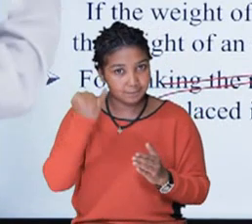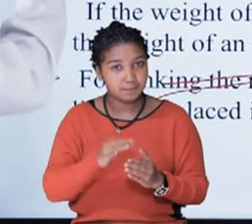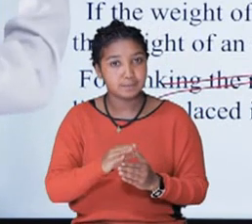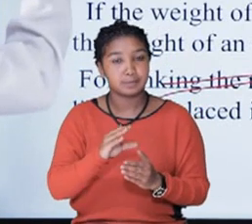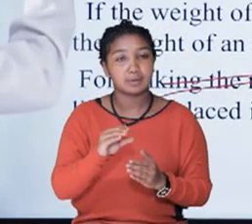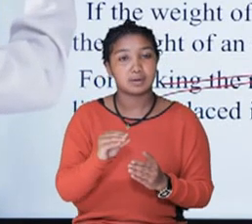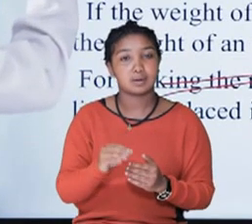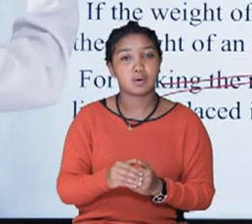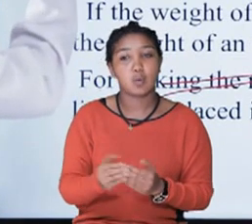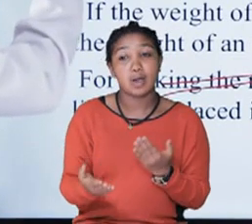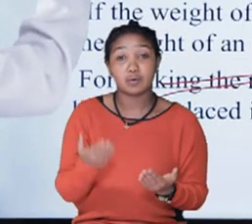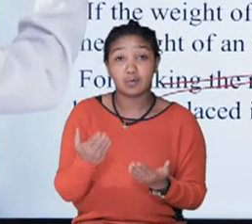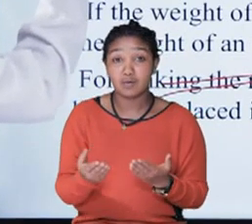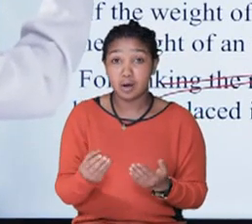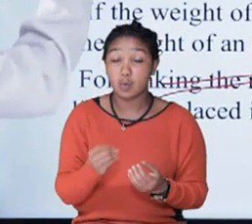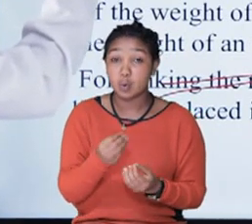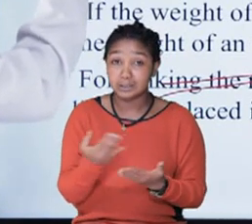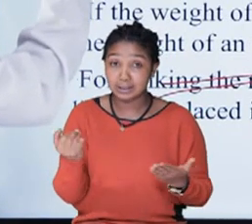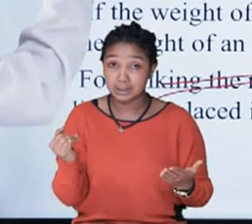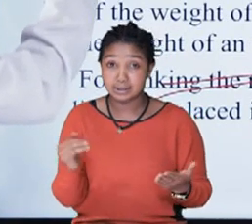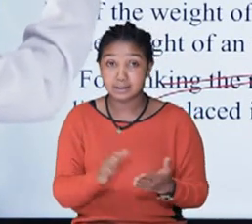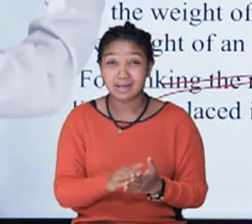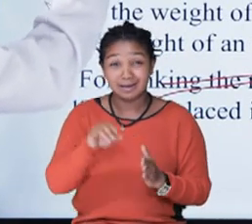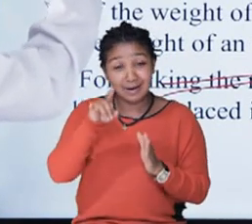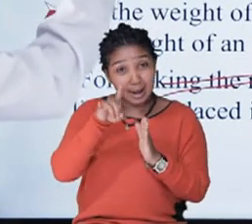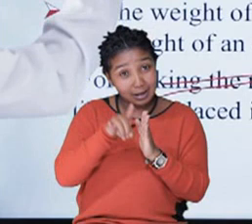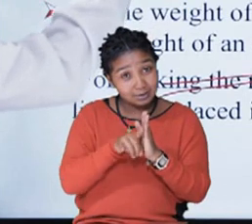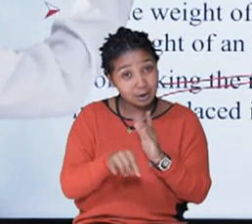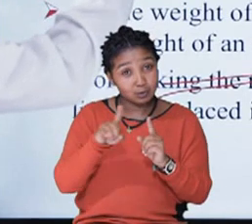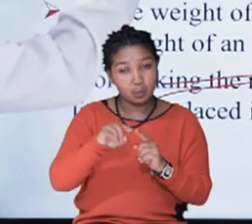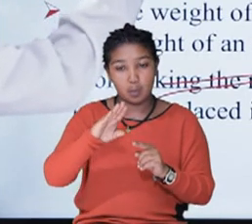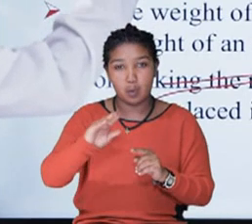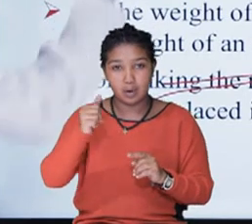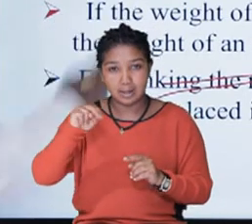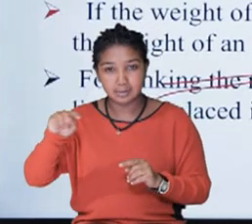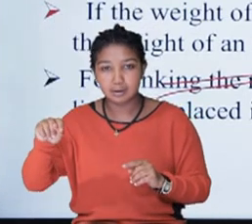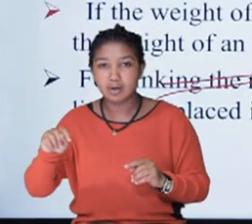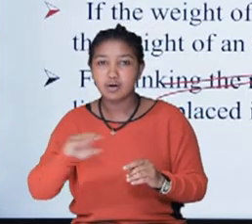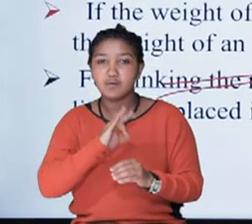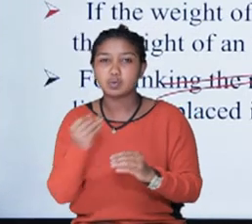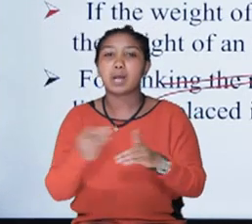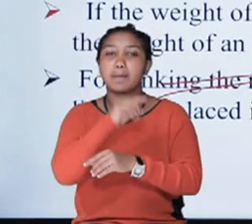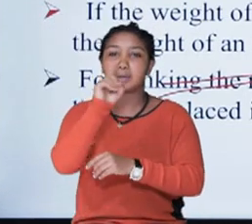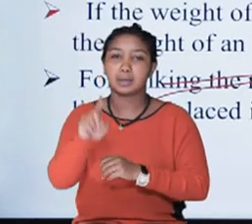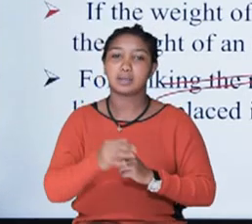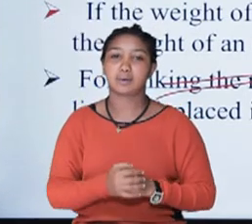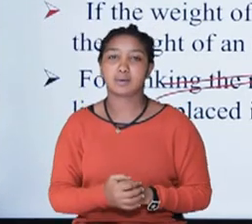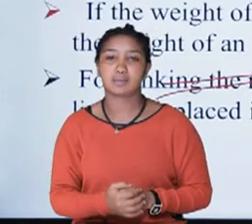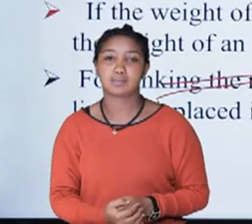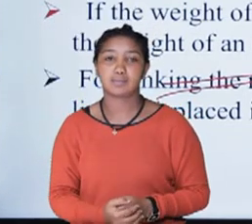If weight of an object is less than 2, buoyant force, what happened to an